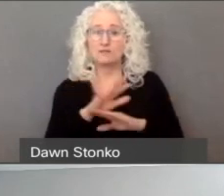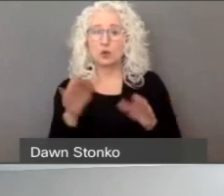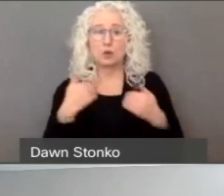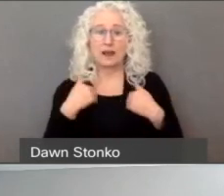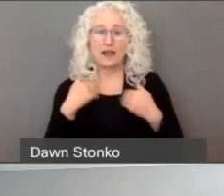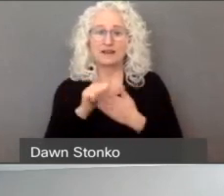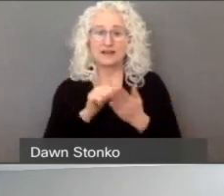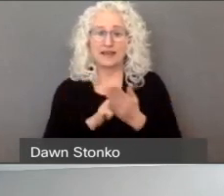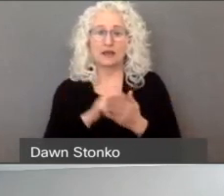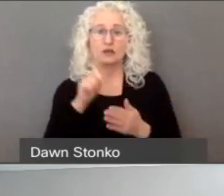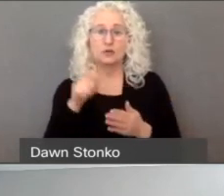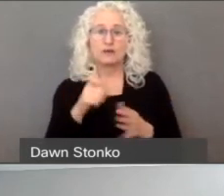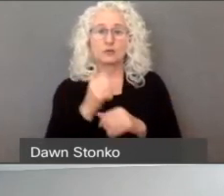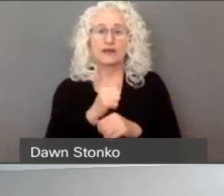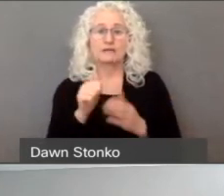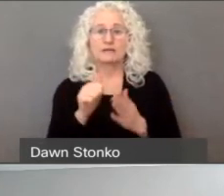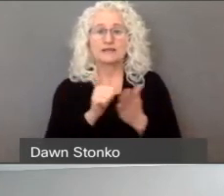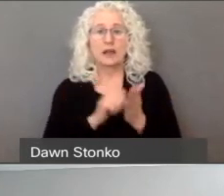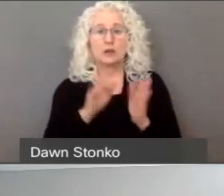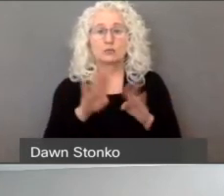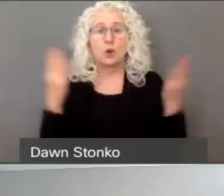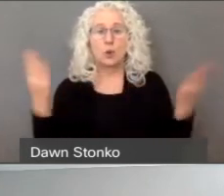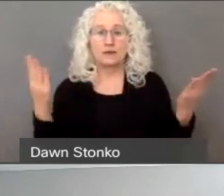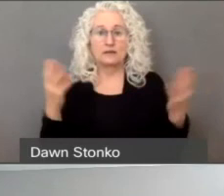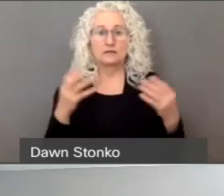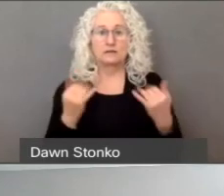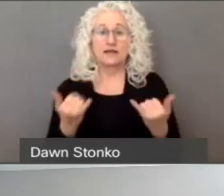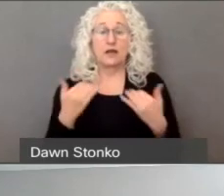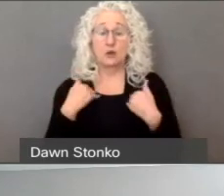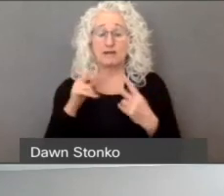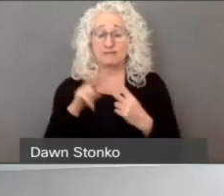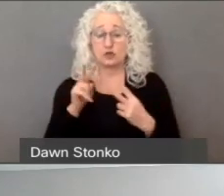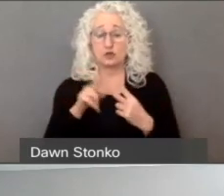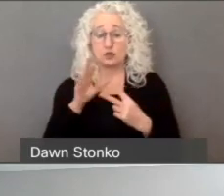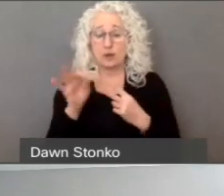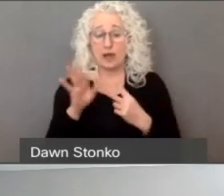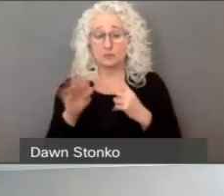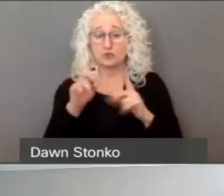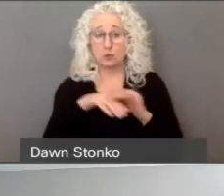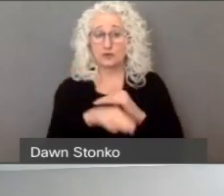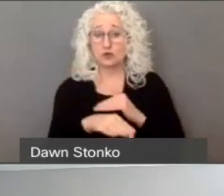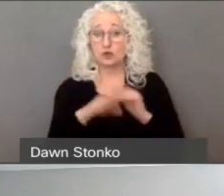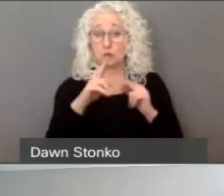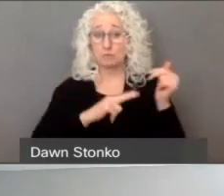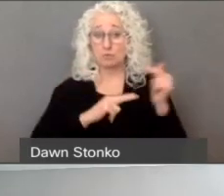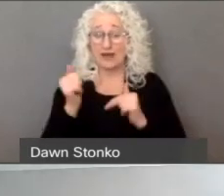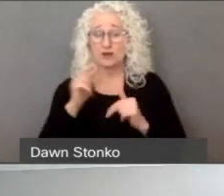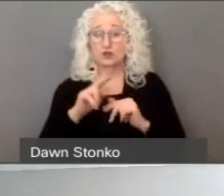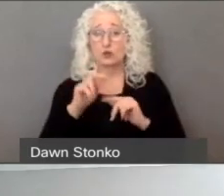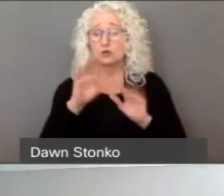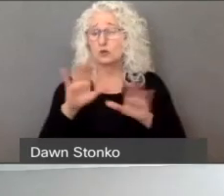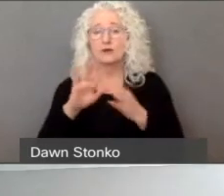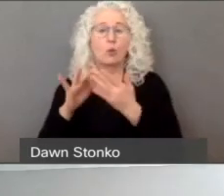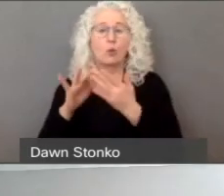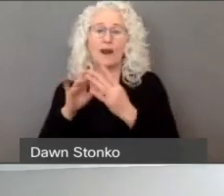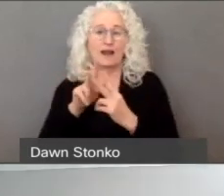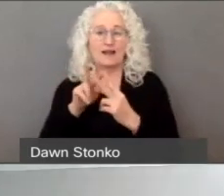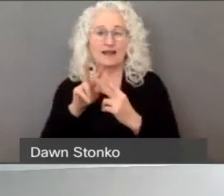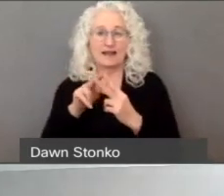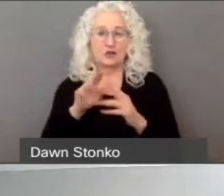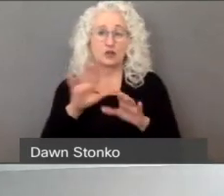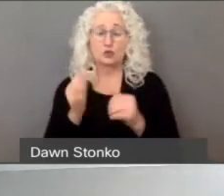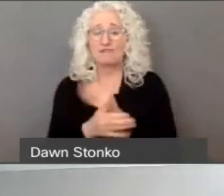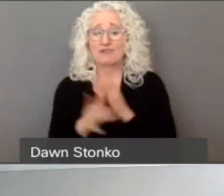just have to get an account opened. Now we have the two options of either going into a branch or doing it straight online, and you do everything at the same